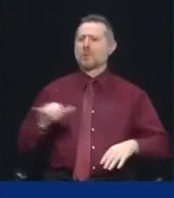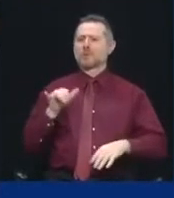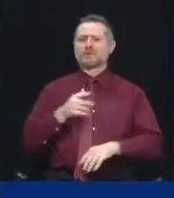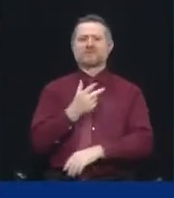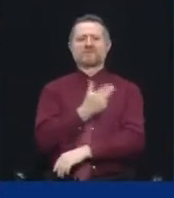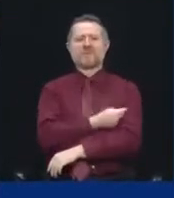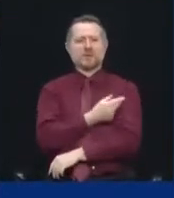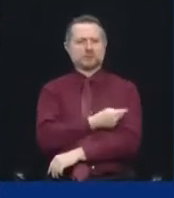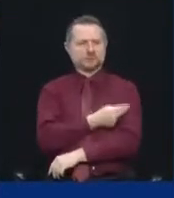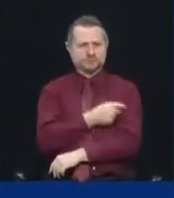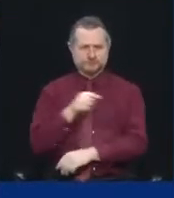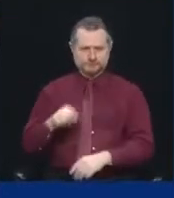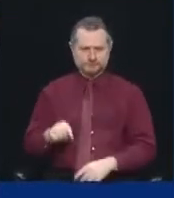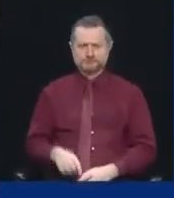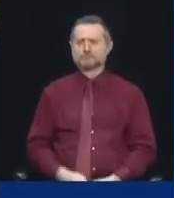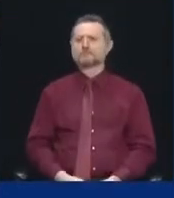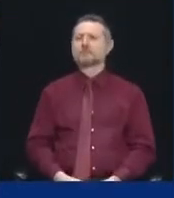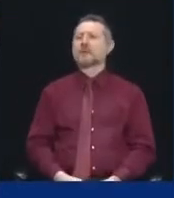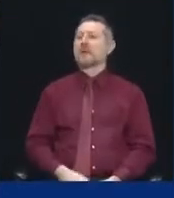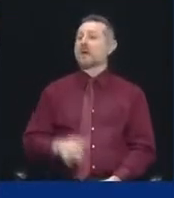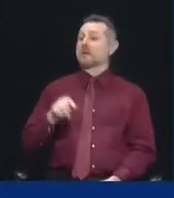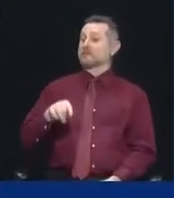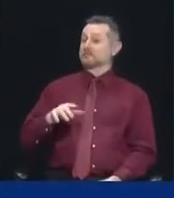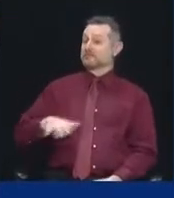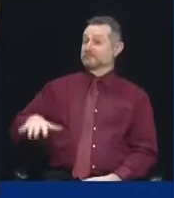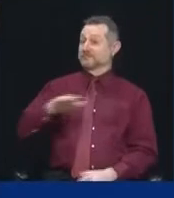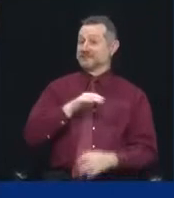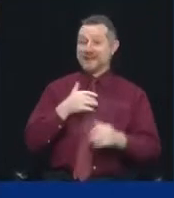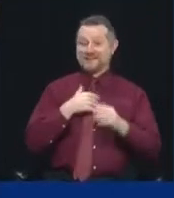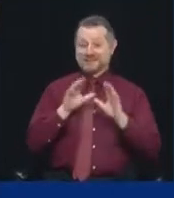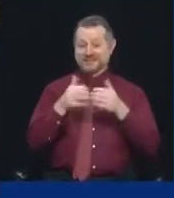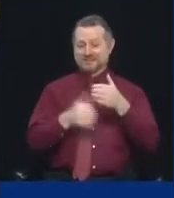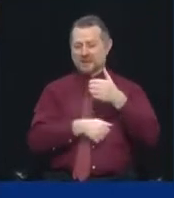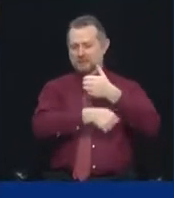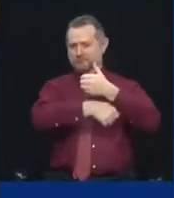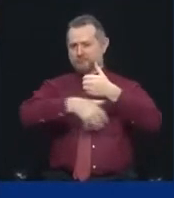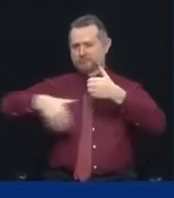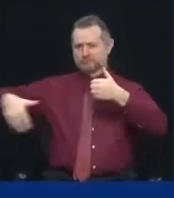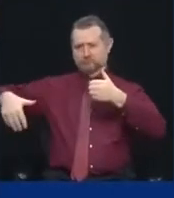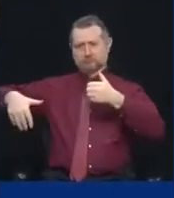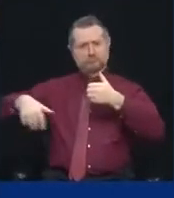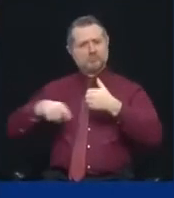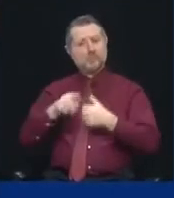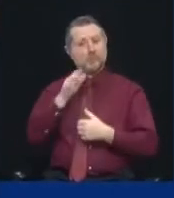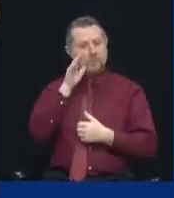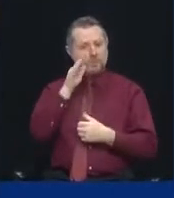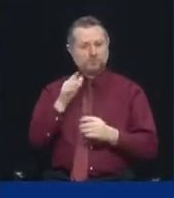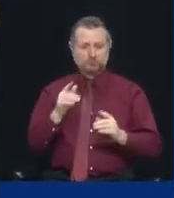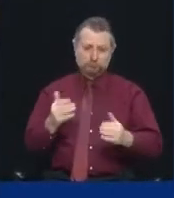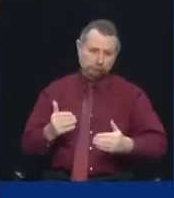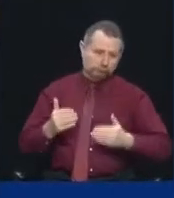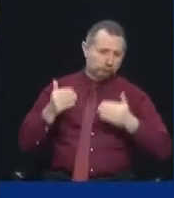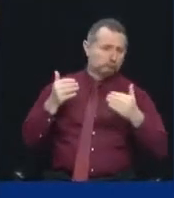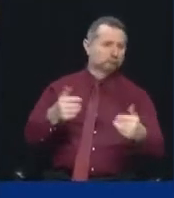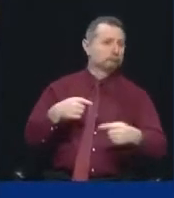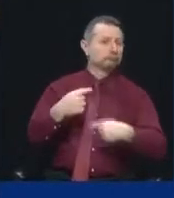site, and the entire team. They are about to do their shot